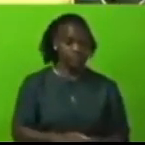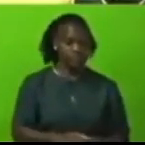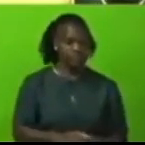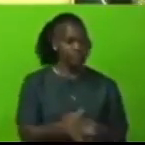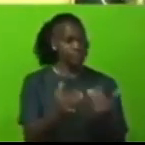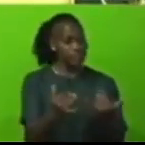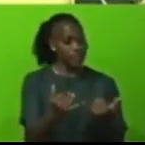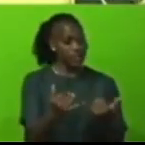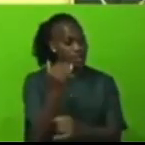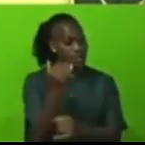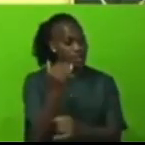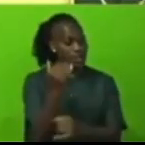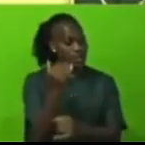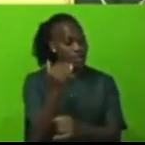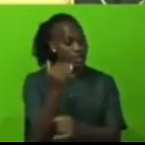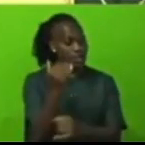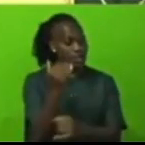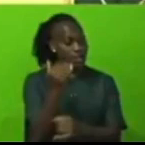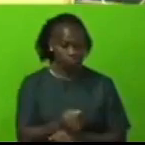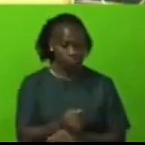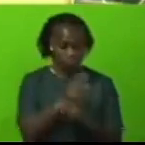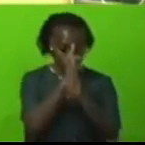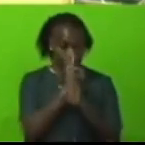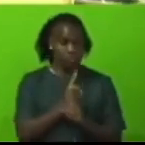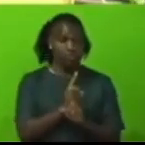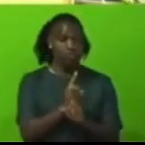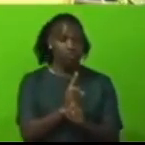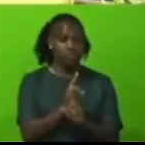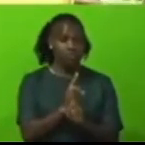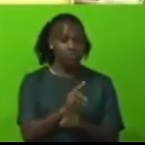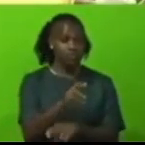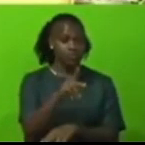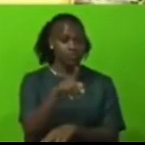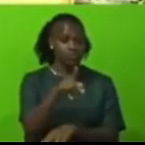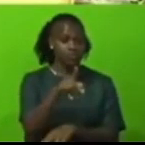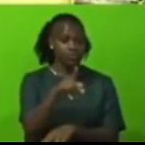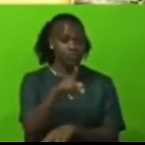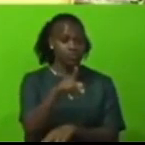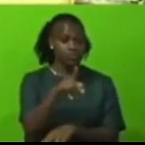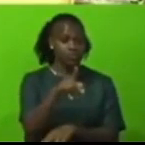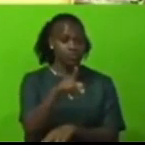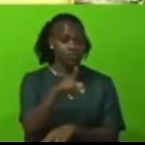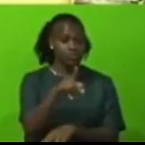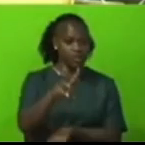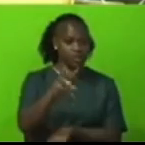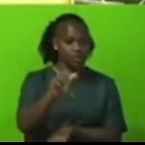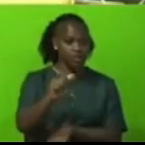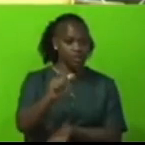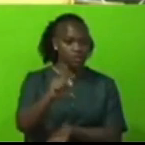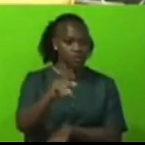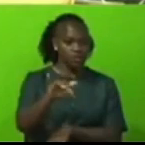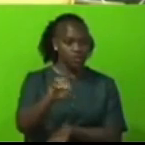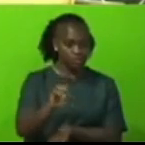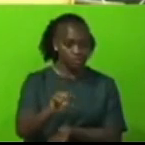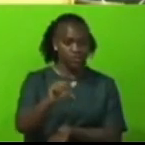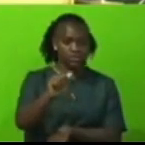notice that the honorable Peter qu aka the current NDC member